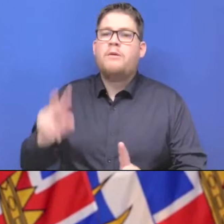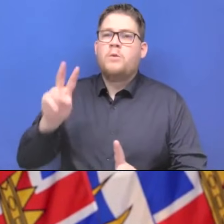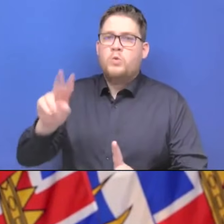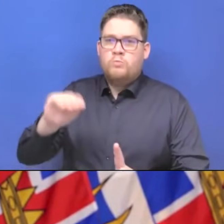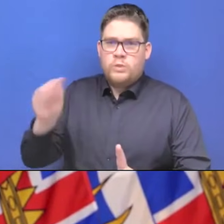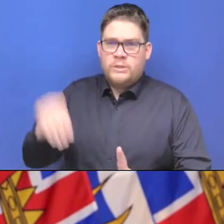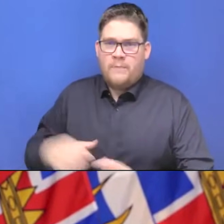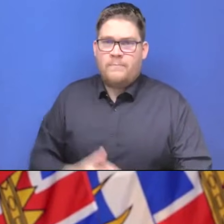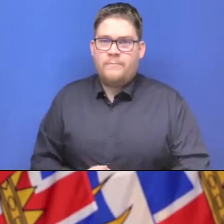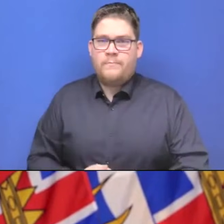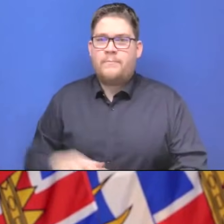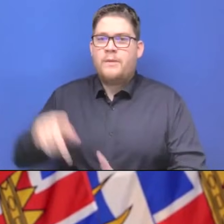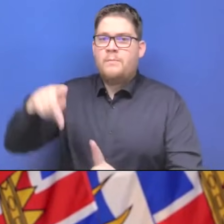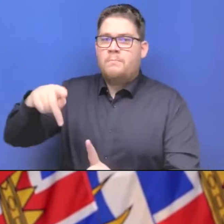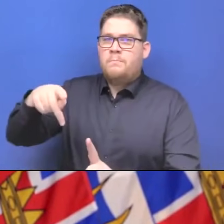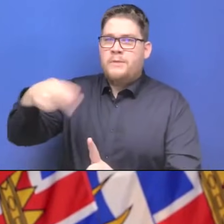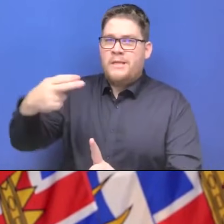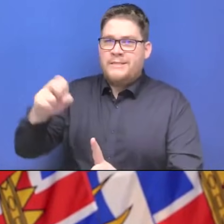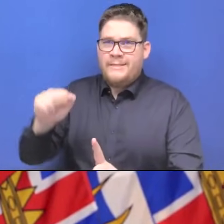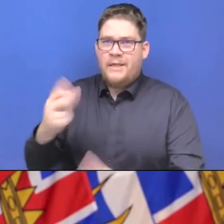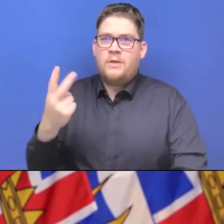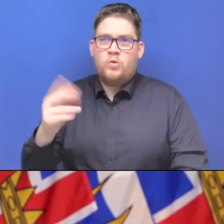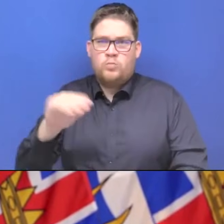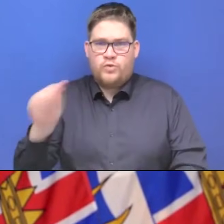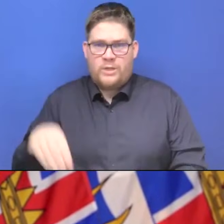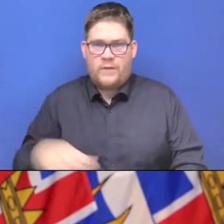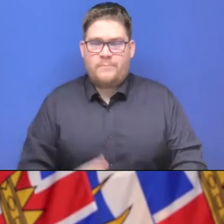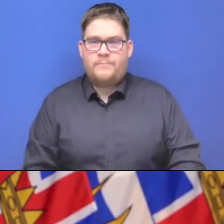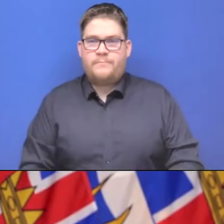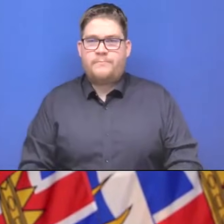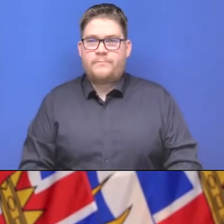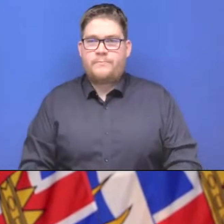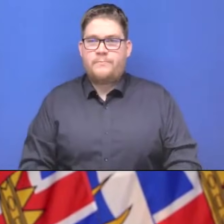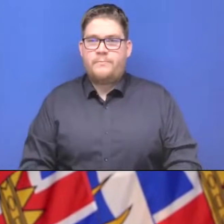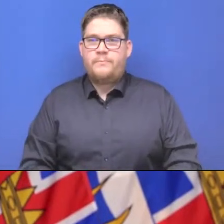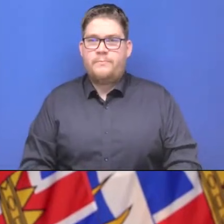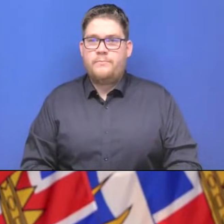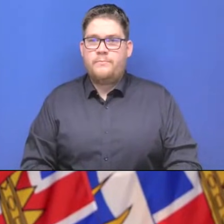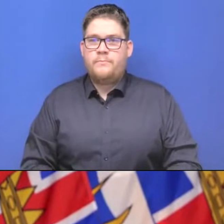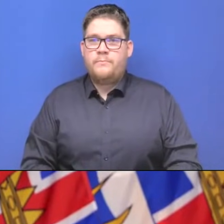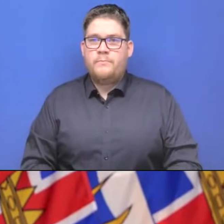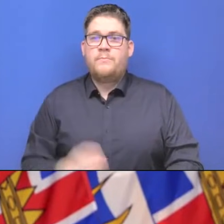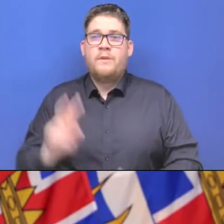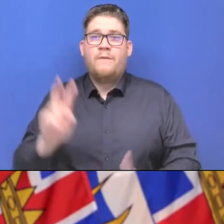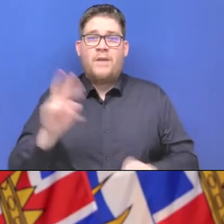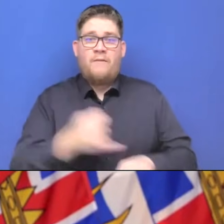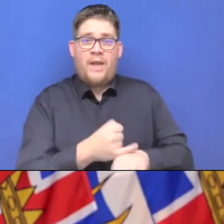Services Authority, or 496, and 3% on Vancouver Island, that's